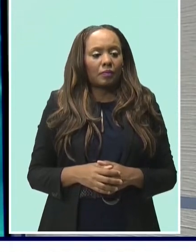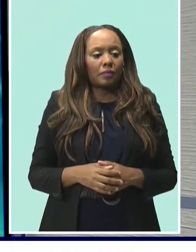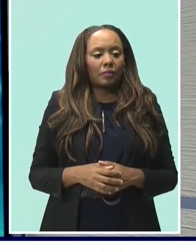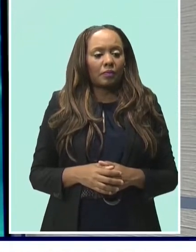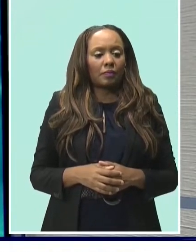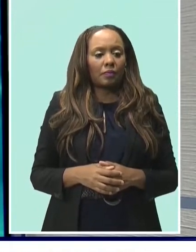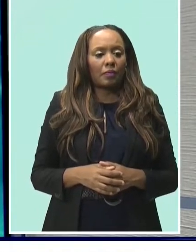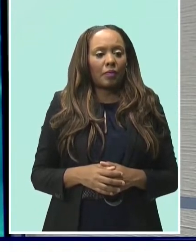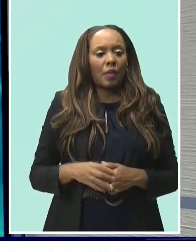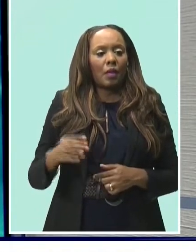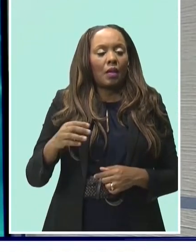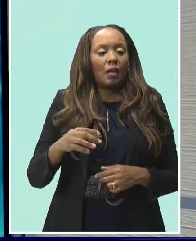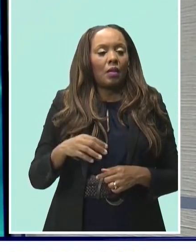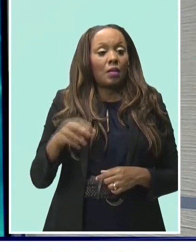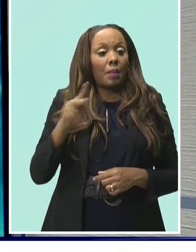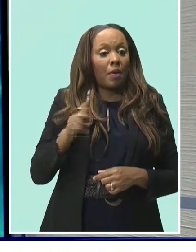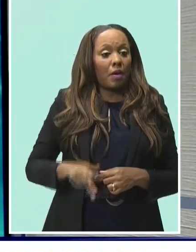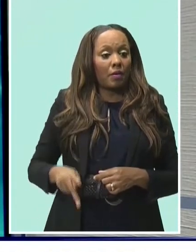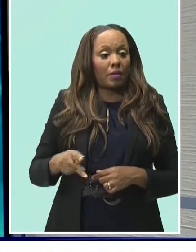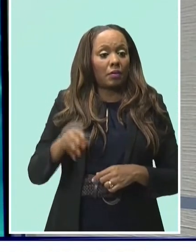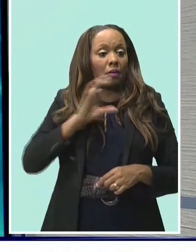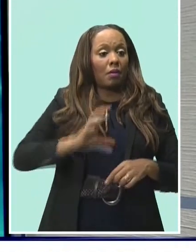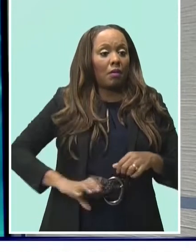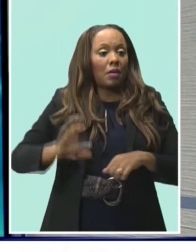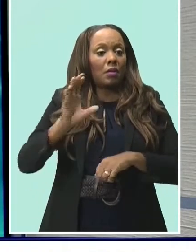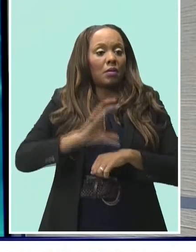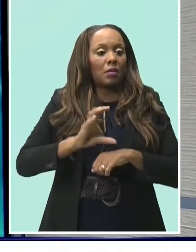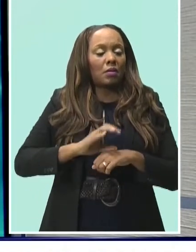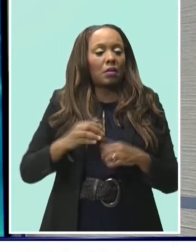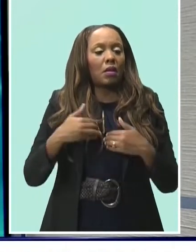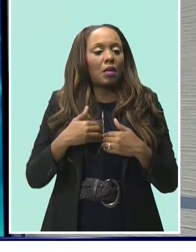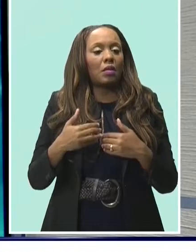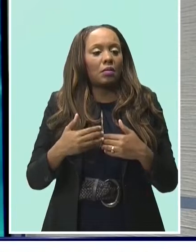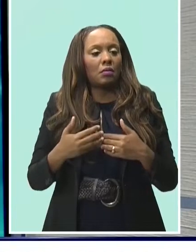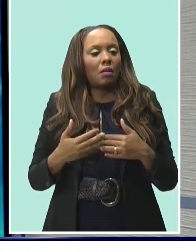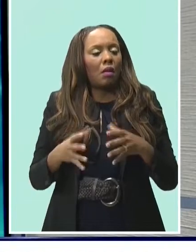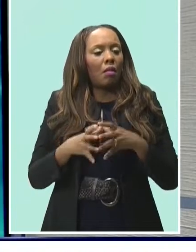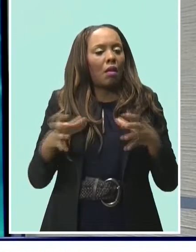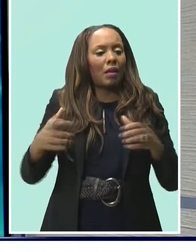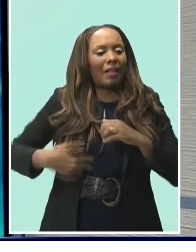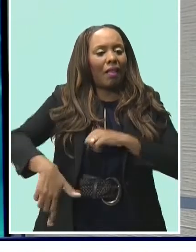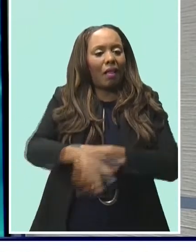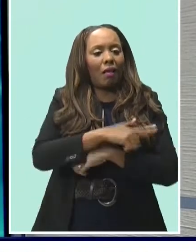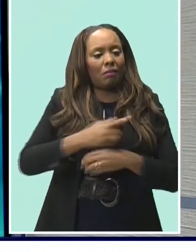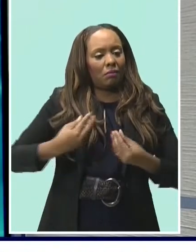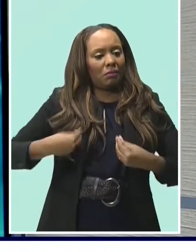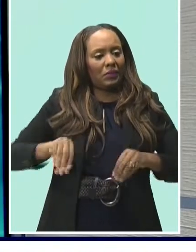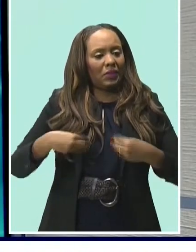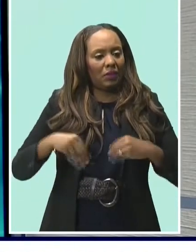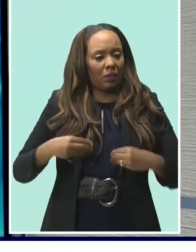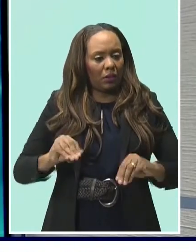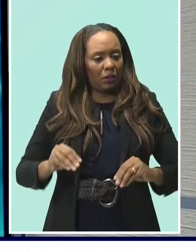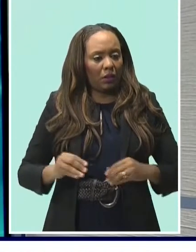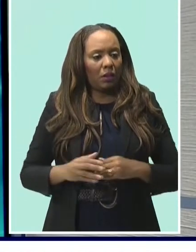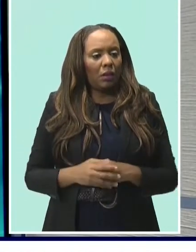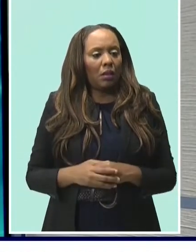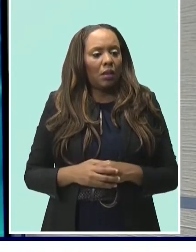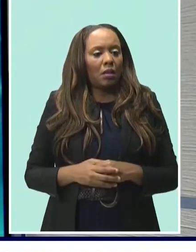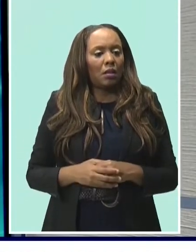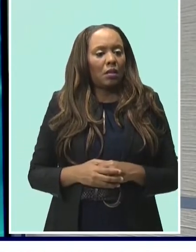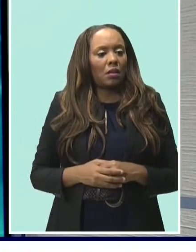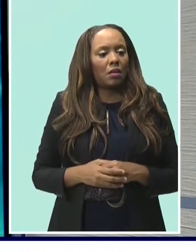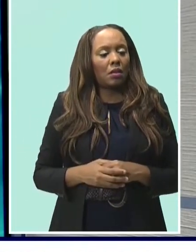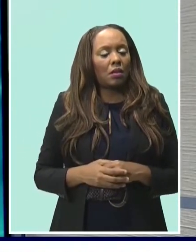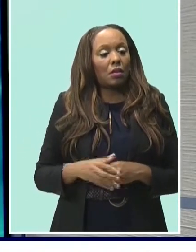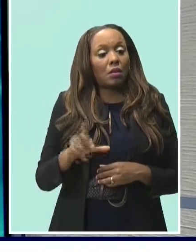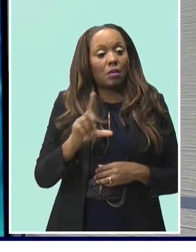Christchurch continues to account for the highest volume of vacant land sales in Barbados. That's according to information contained in the